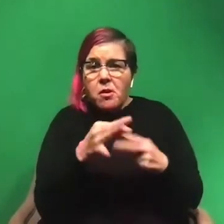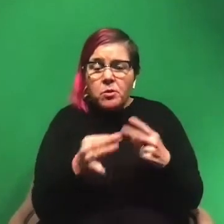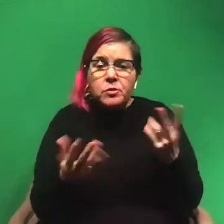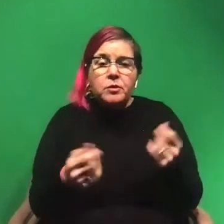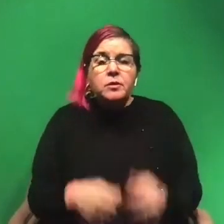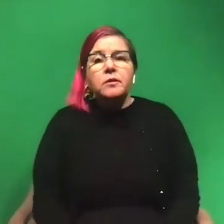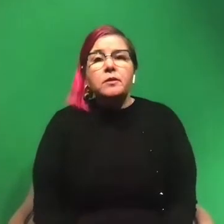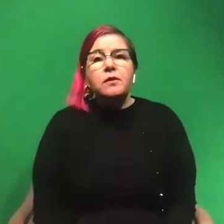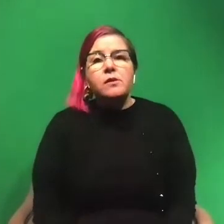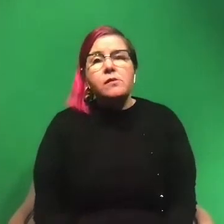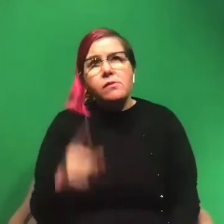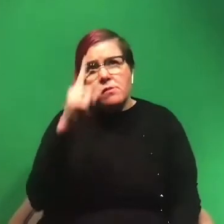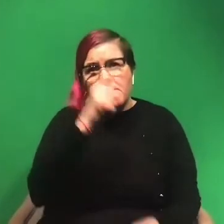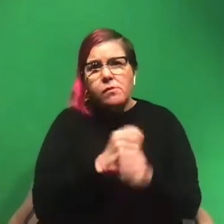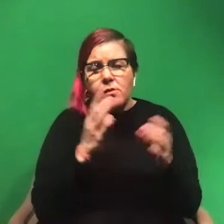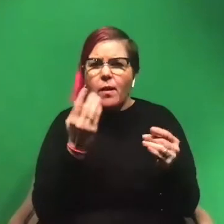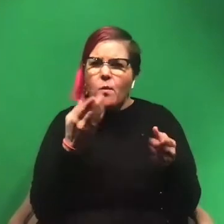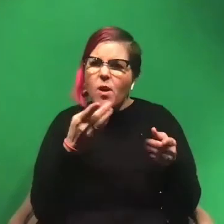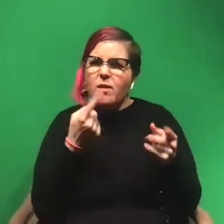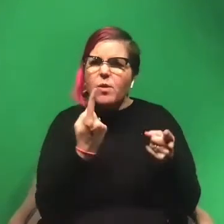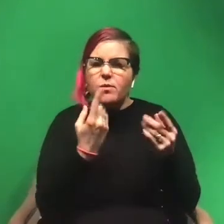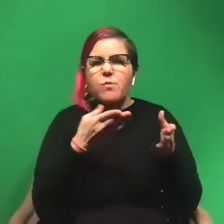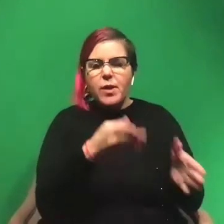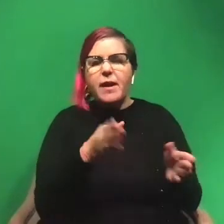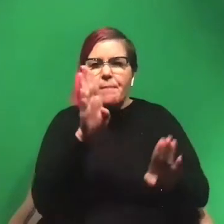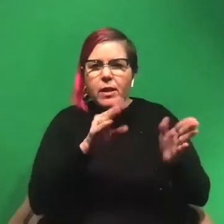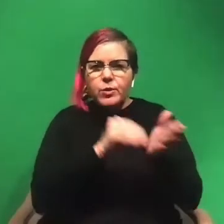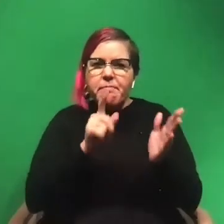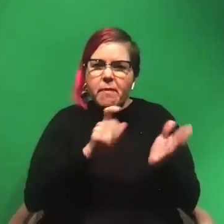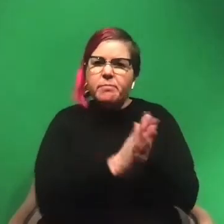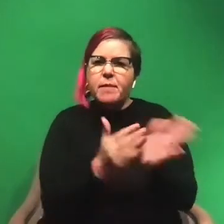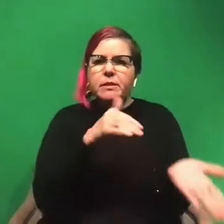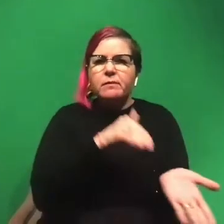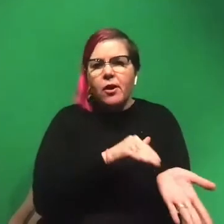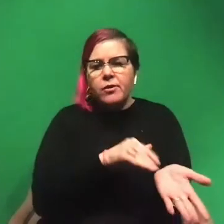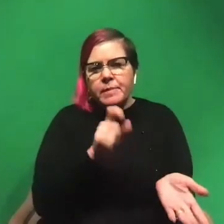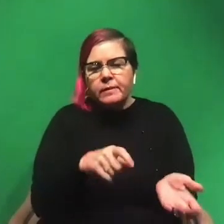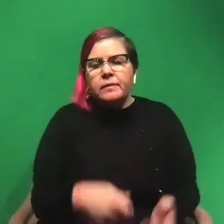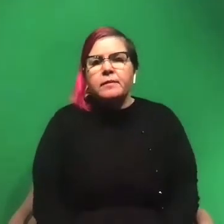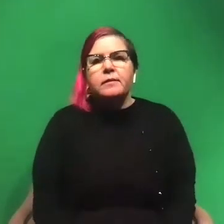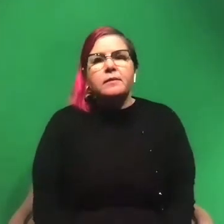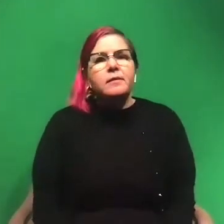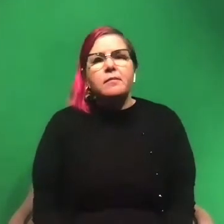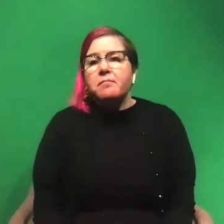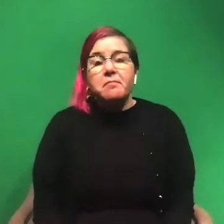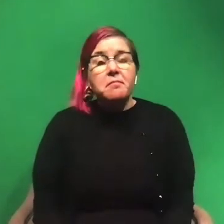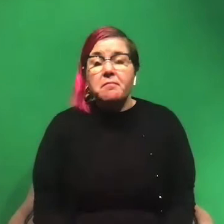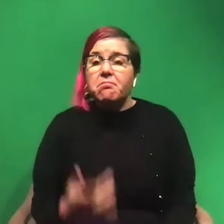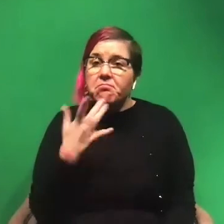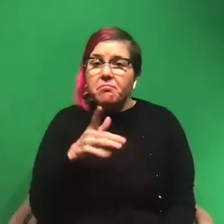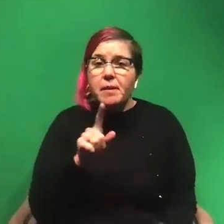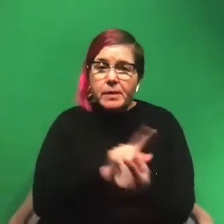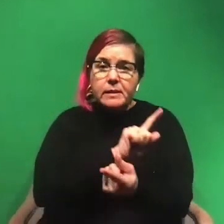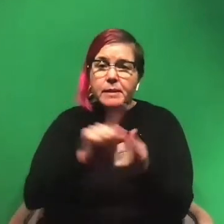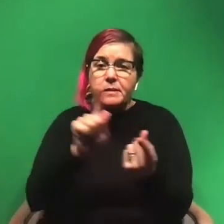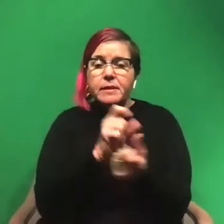think of that is the only route as a biology student. But unfortunately, I met a lot of people, and back then